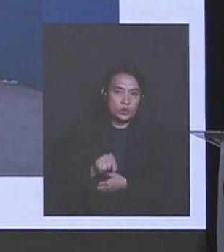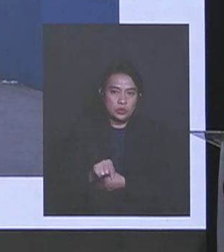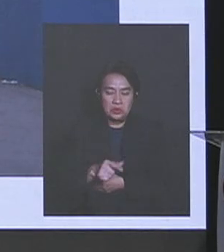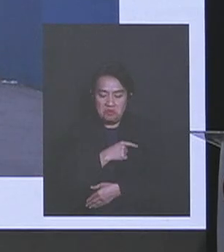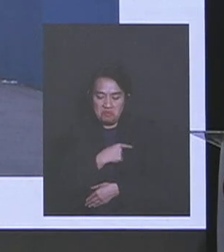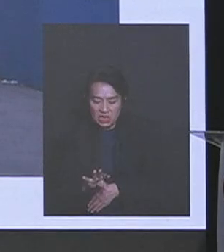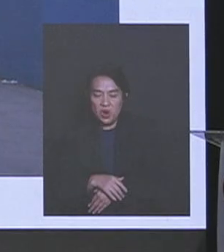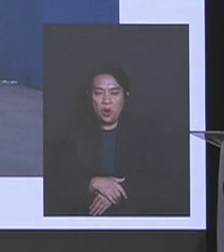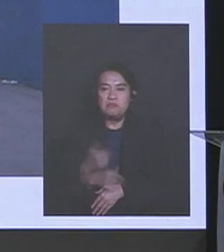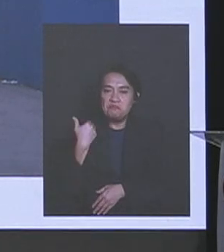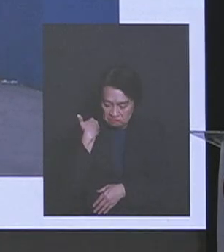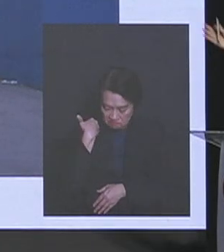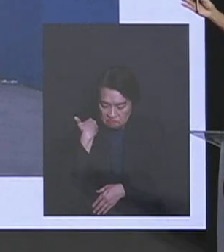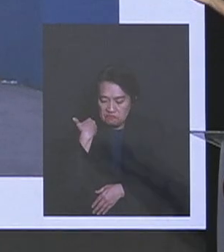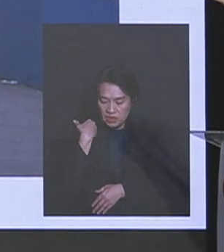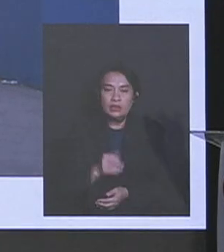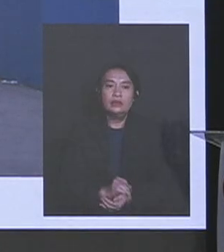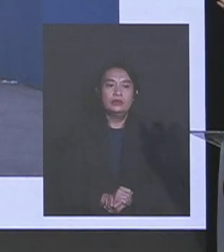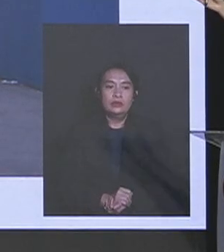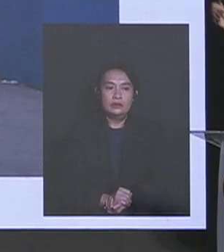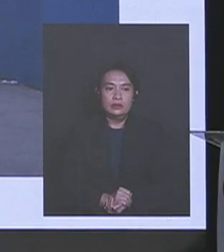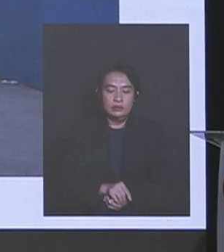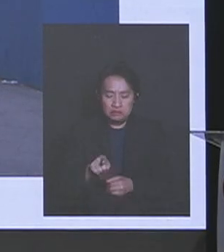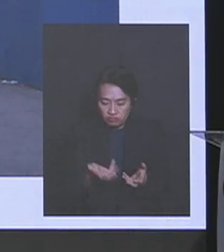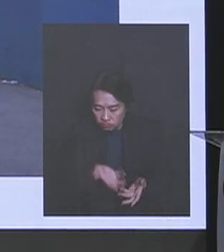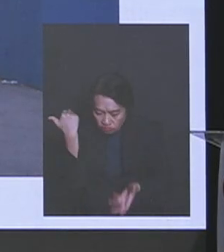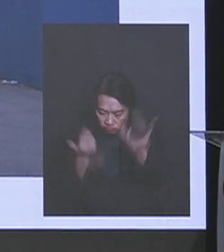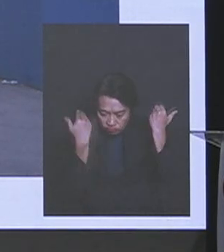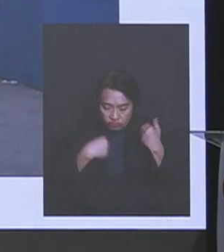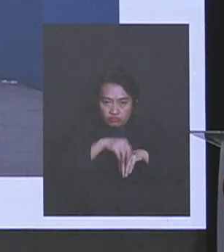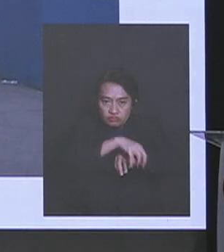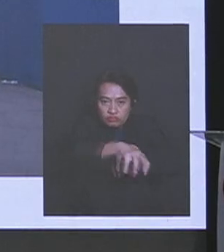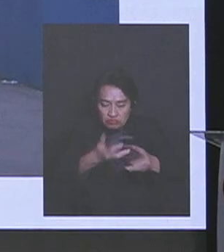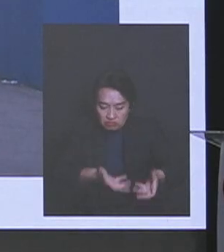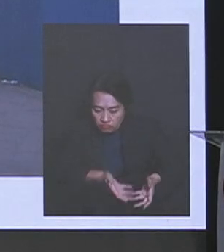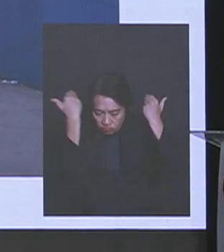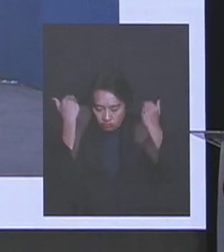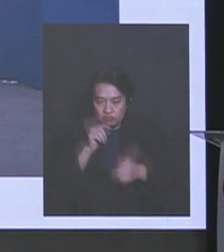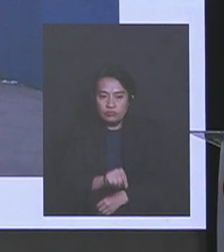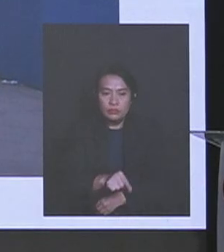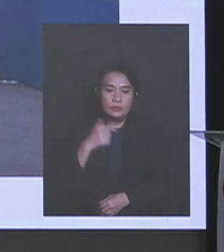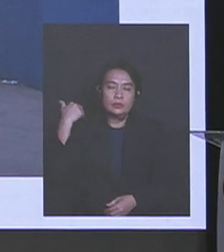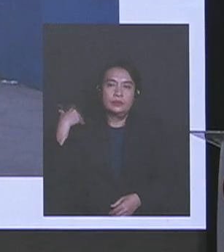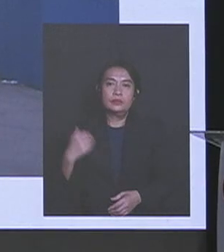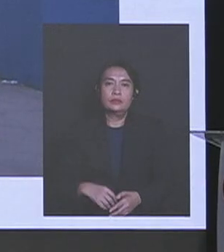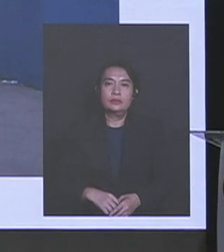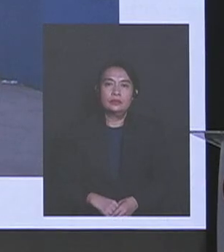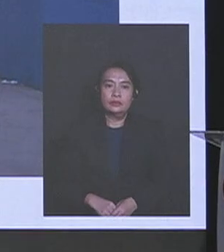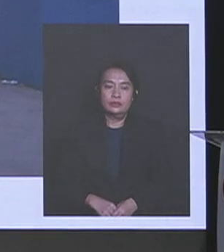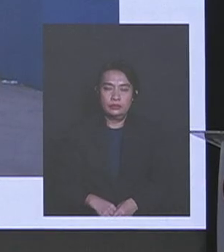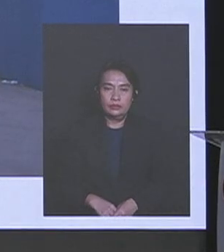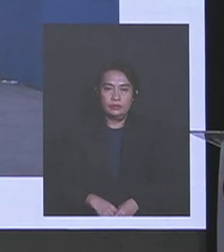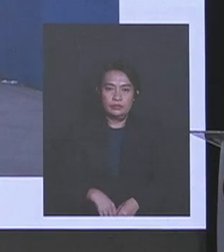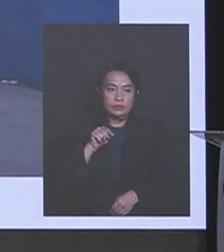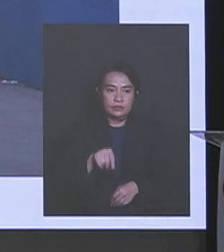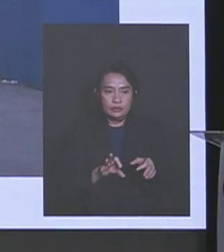demolishing quite a lot of what was there. And so every time you see a blue fence, it was his property that he demolished. So we had to kind of move quickly